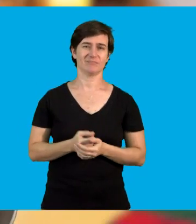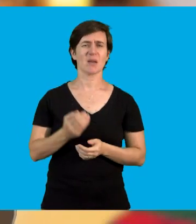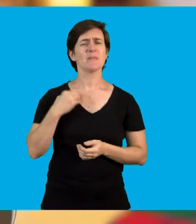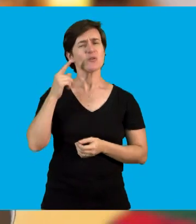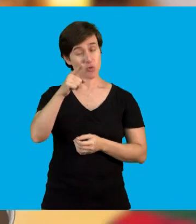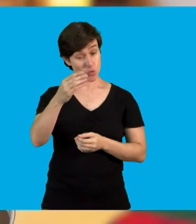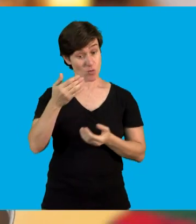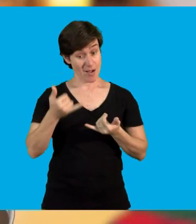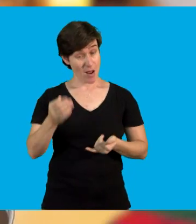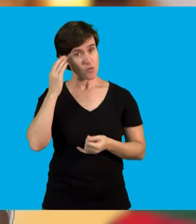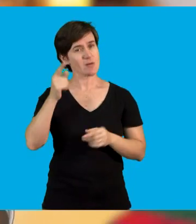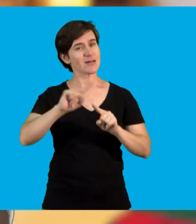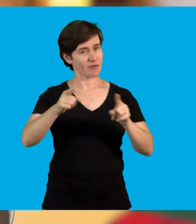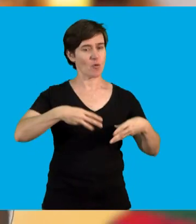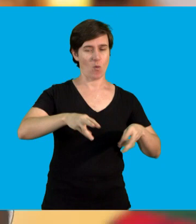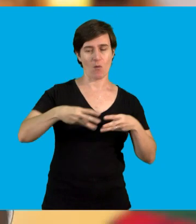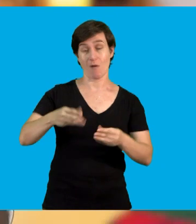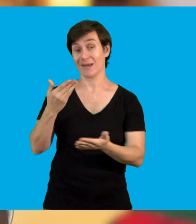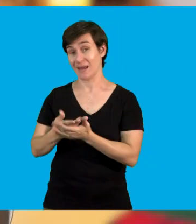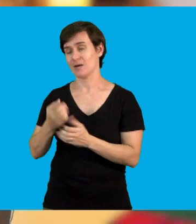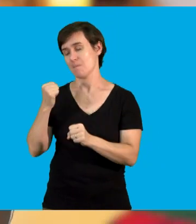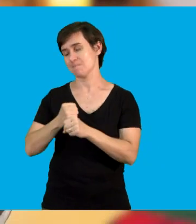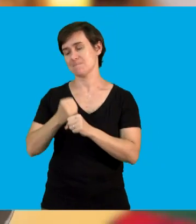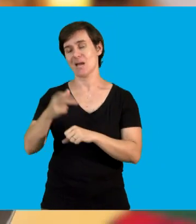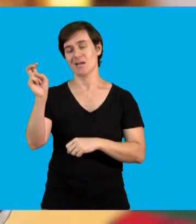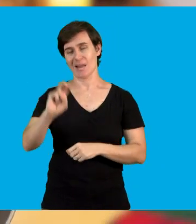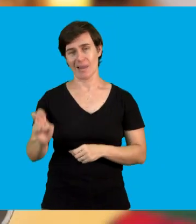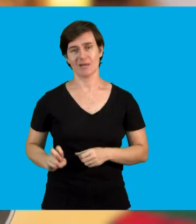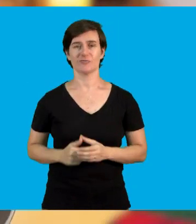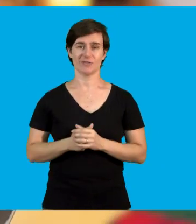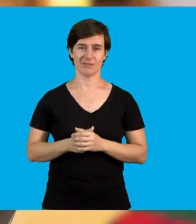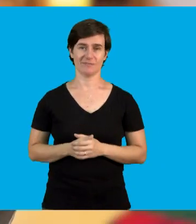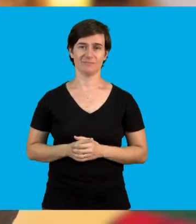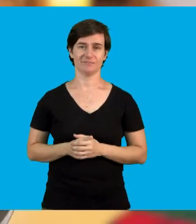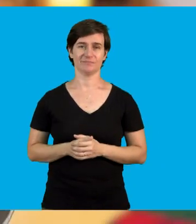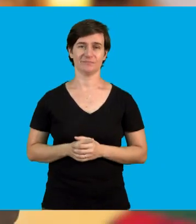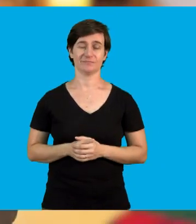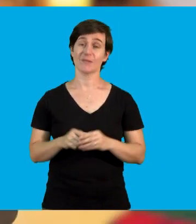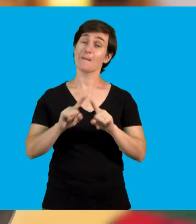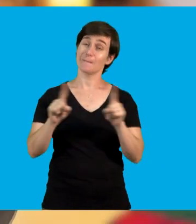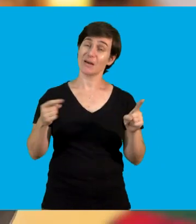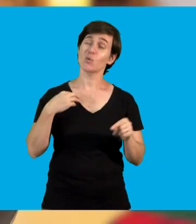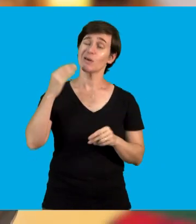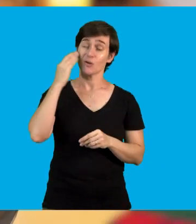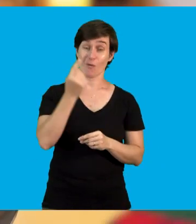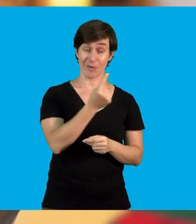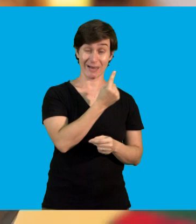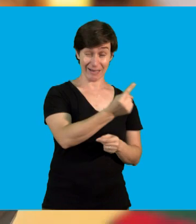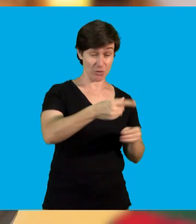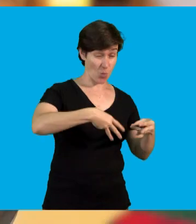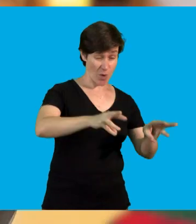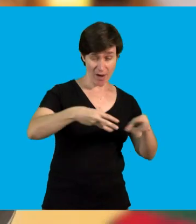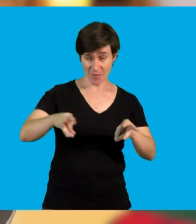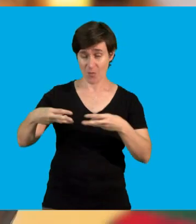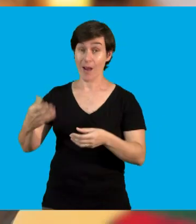that there are other alternative ways of generating electricity other than the one that we're using right now, the coal. However, we do know that